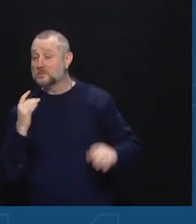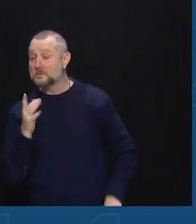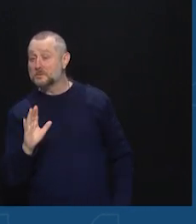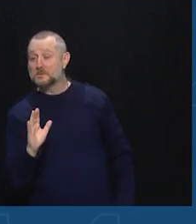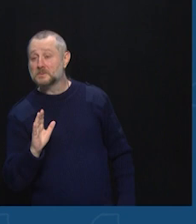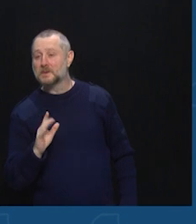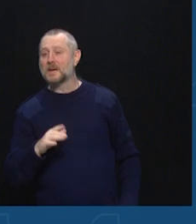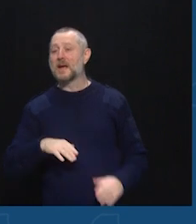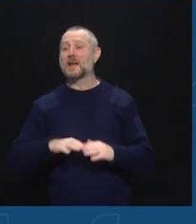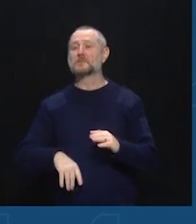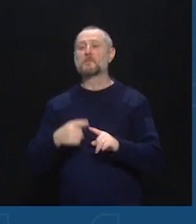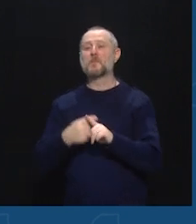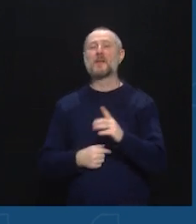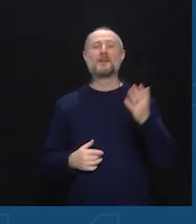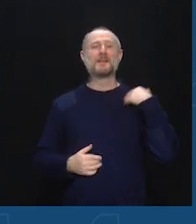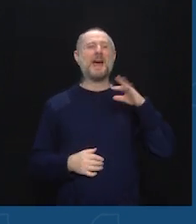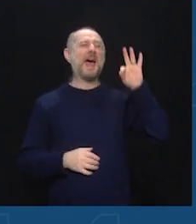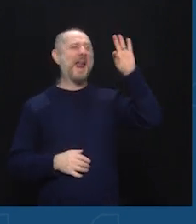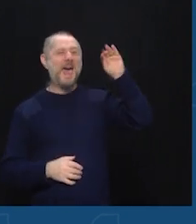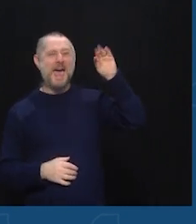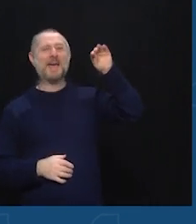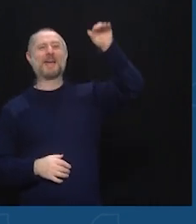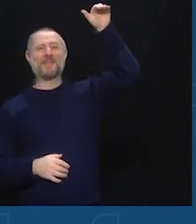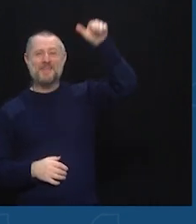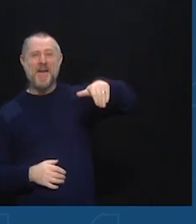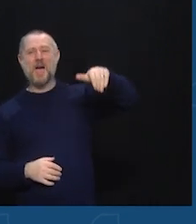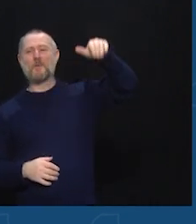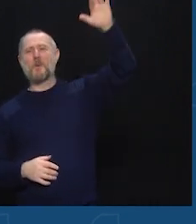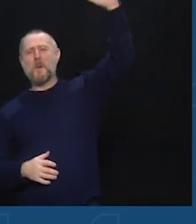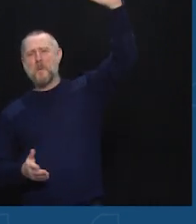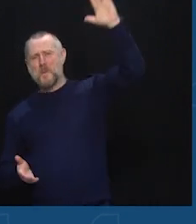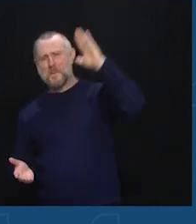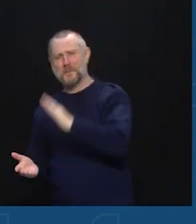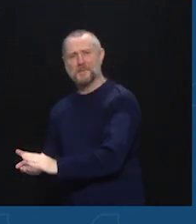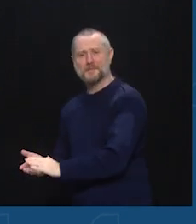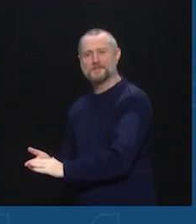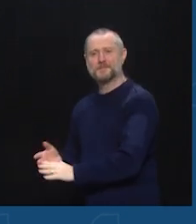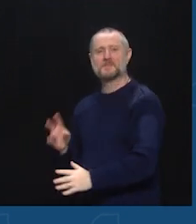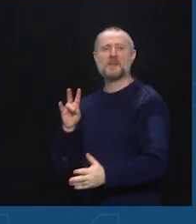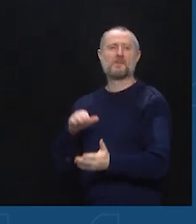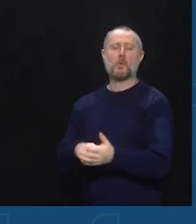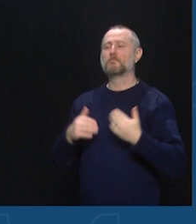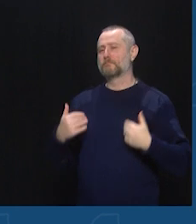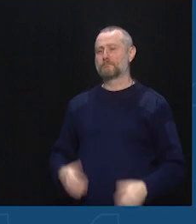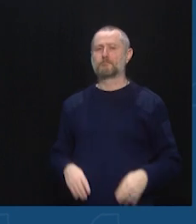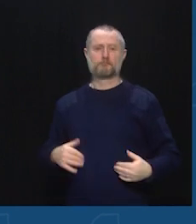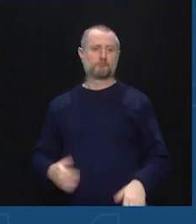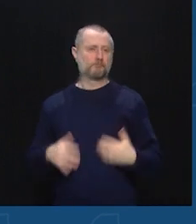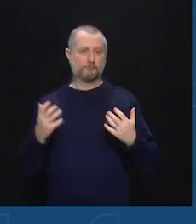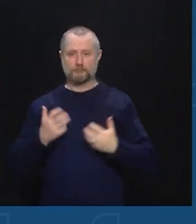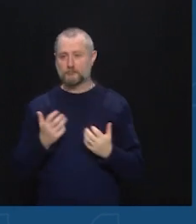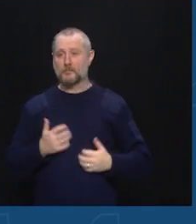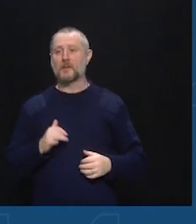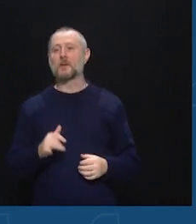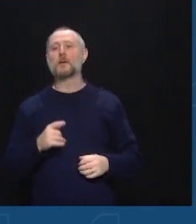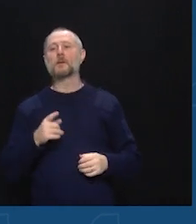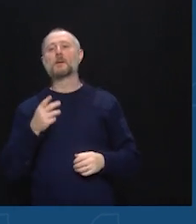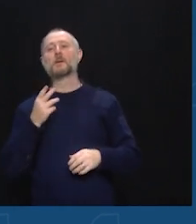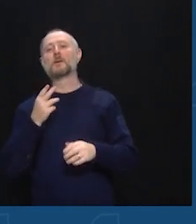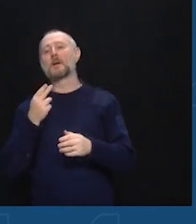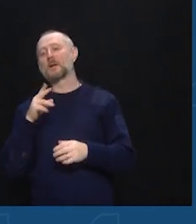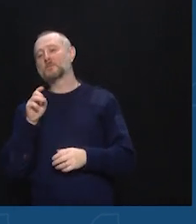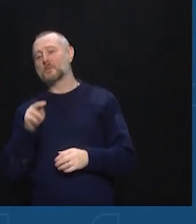month ago. To have been down that dramatically is just incredible. Mid-Hudson area, 795 cases. Ulster County down